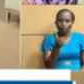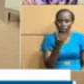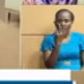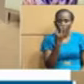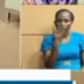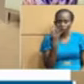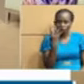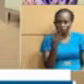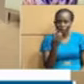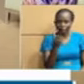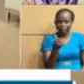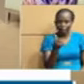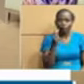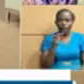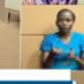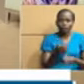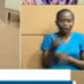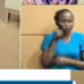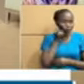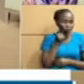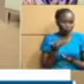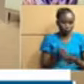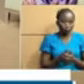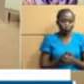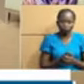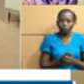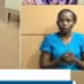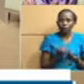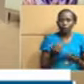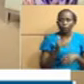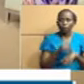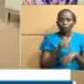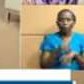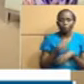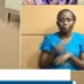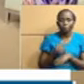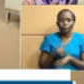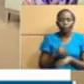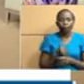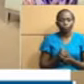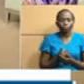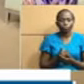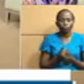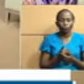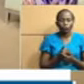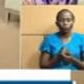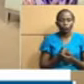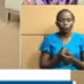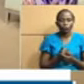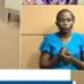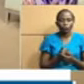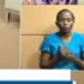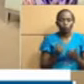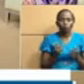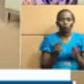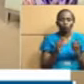0414-563462, we might be able to get in 1 call. So I'm going to request the panelists and the commentators who are joining us via Zoom to structure